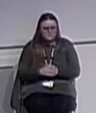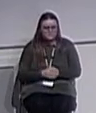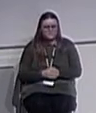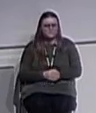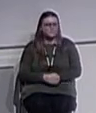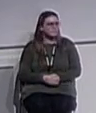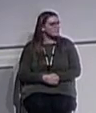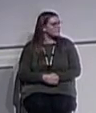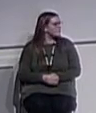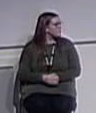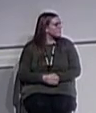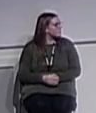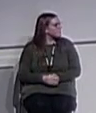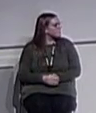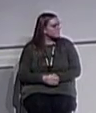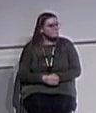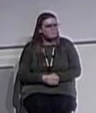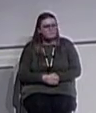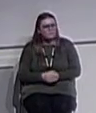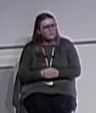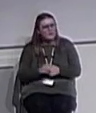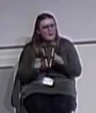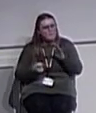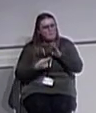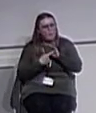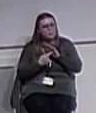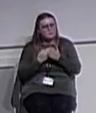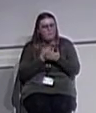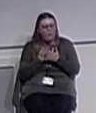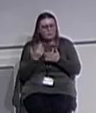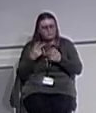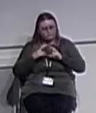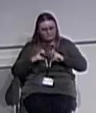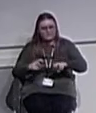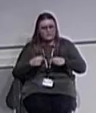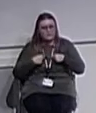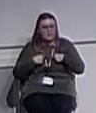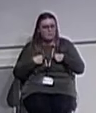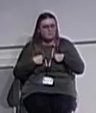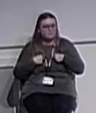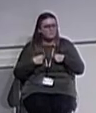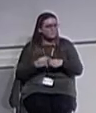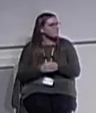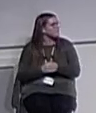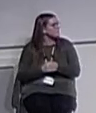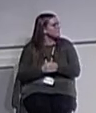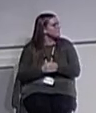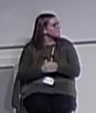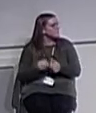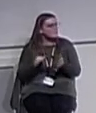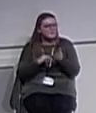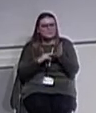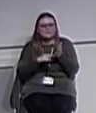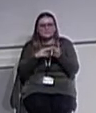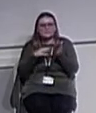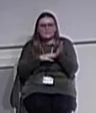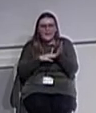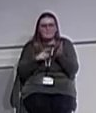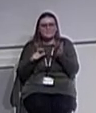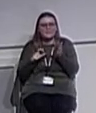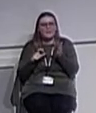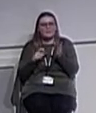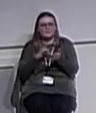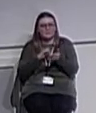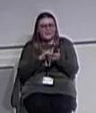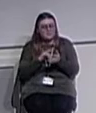So the Body Clock Centre, very, very important part of research here. We have the Stem Cell Centre as well, and our regenerative network, medicine